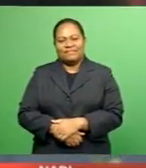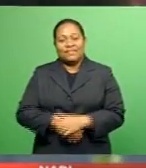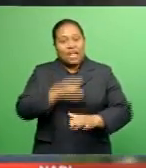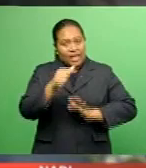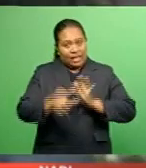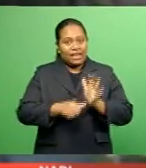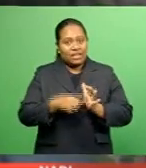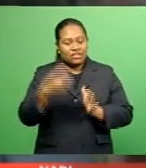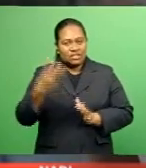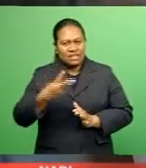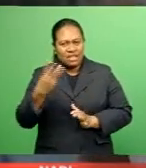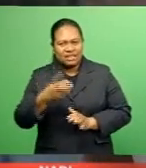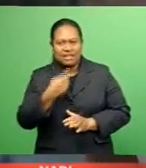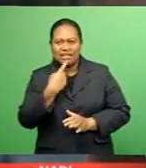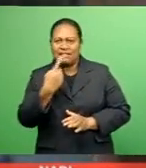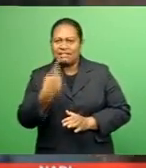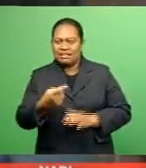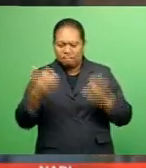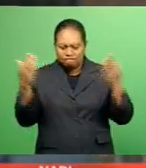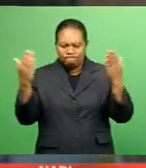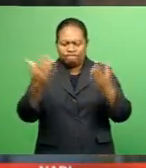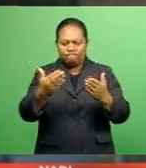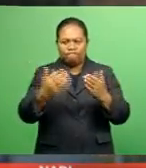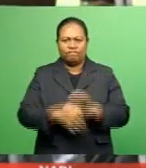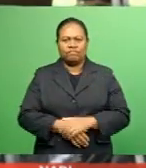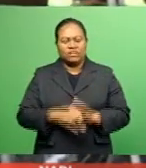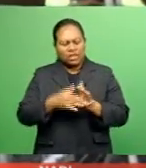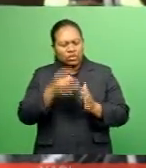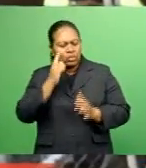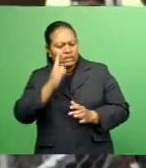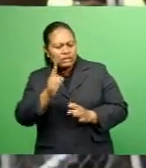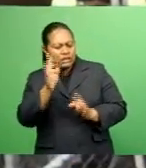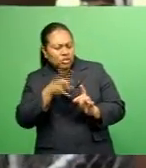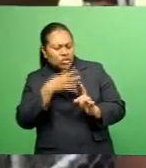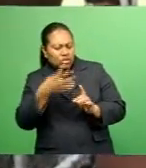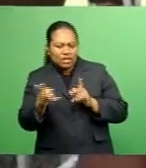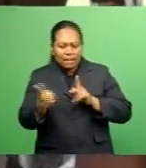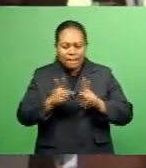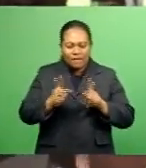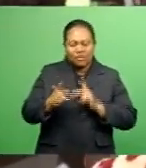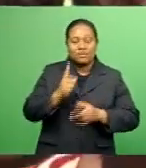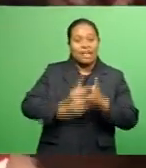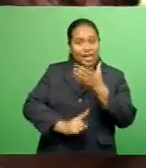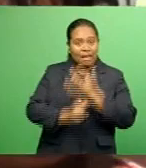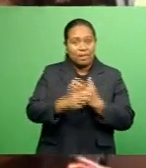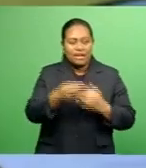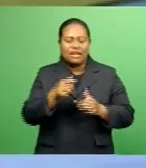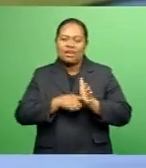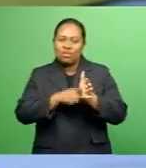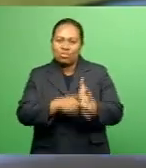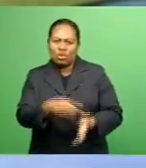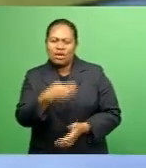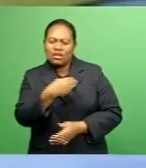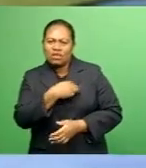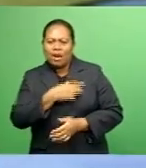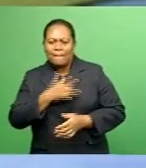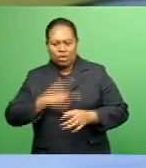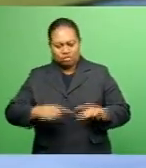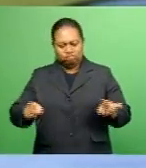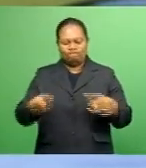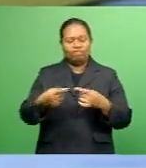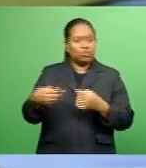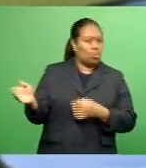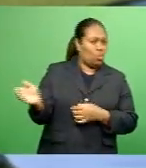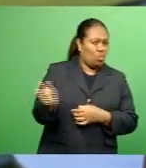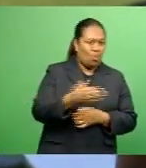13-year-old Netani Kepa is now aiming to mirror his performance during today's Lotoka Zone when he competes with the best from around the